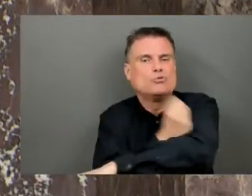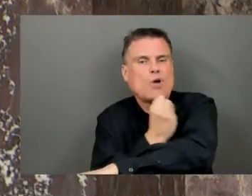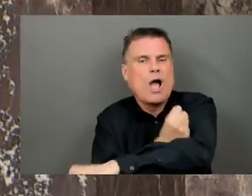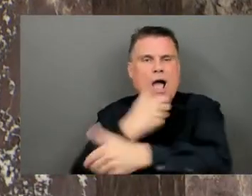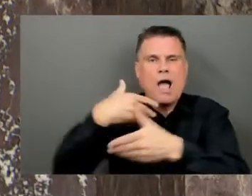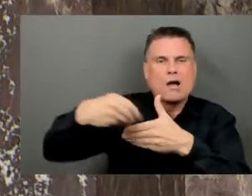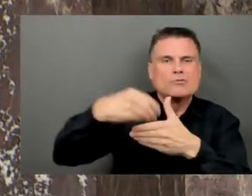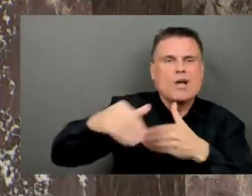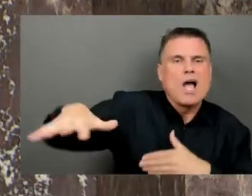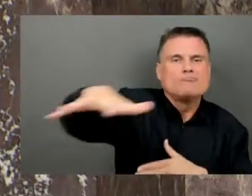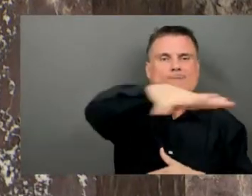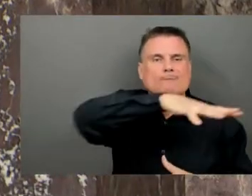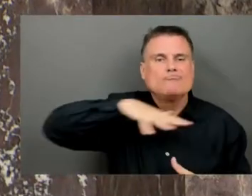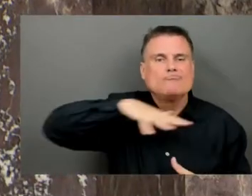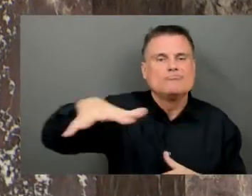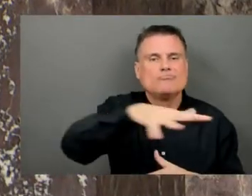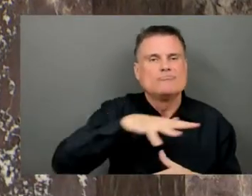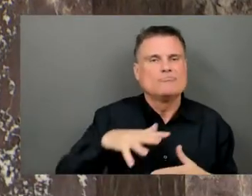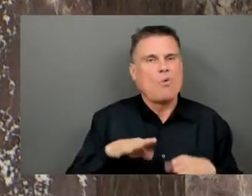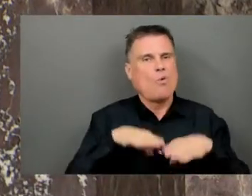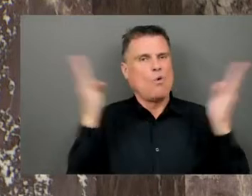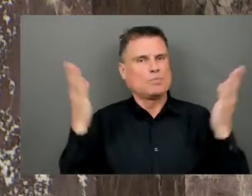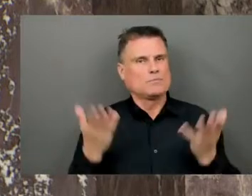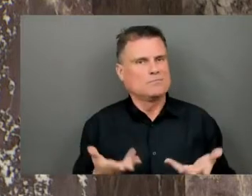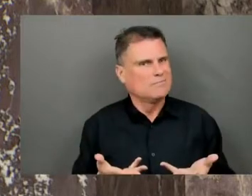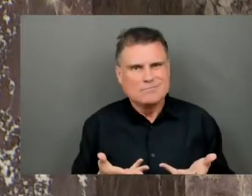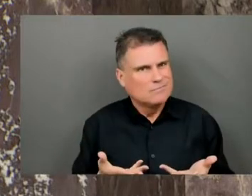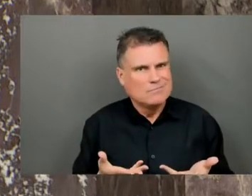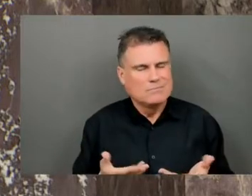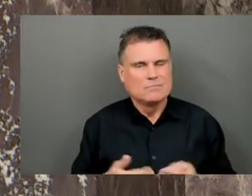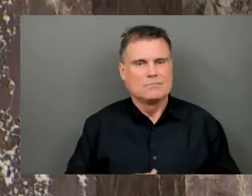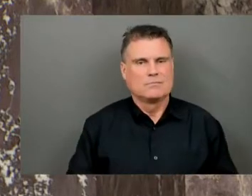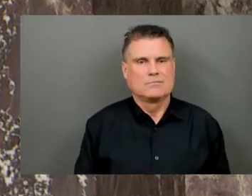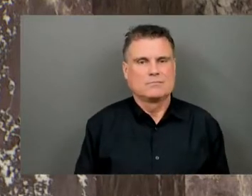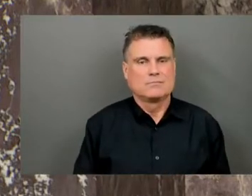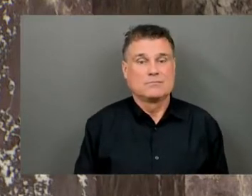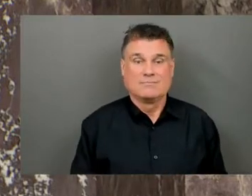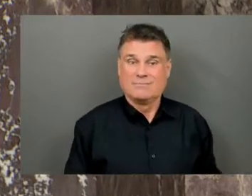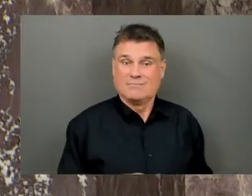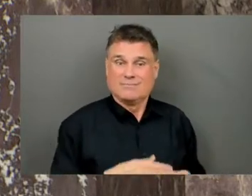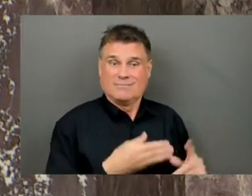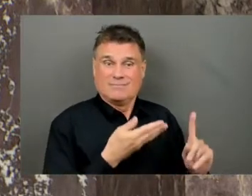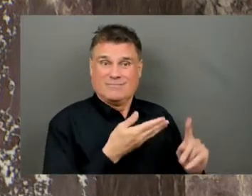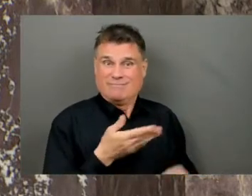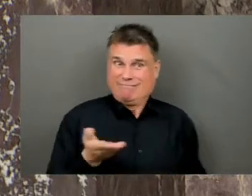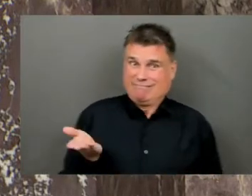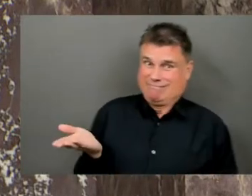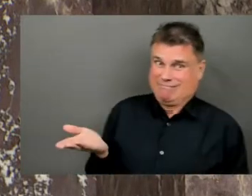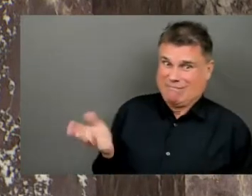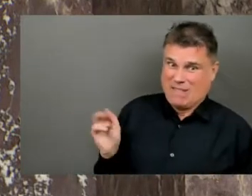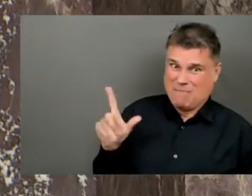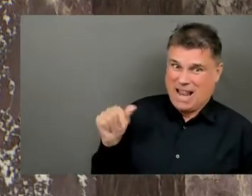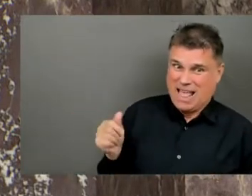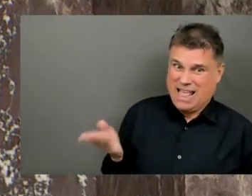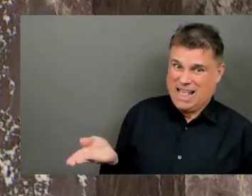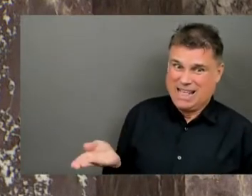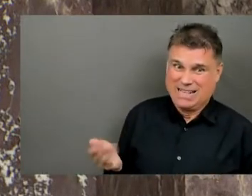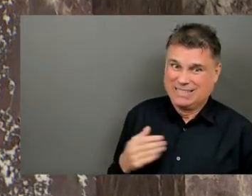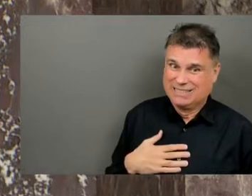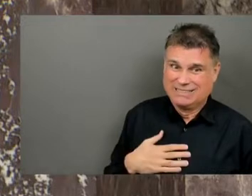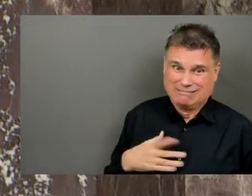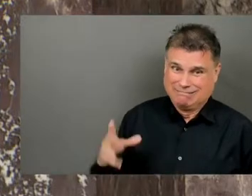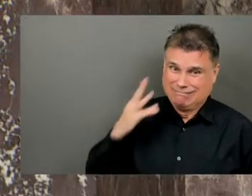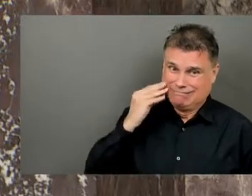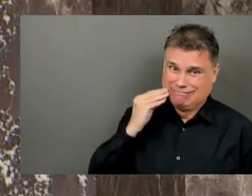this member's history of how he treats the most vulnerable people in his community, I'm not surprised by the question I heard